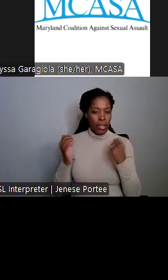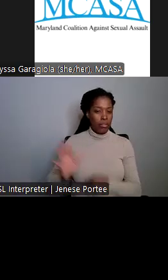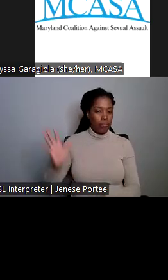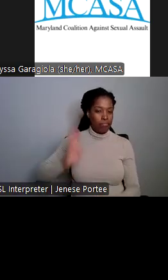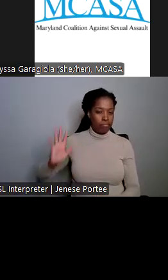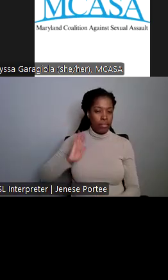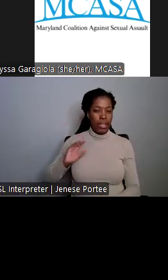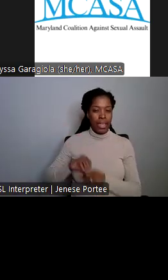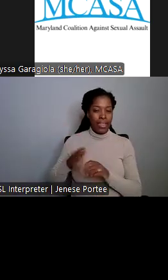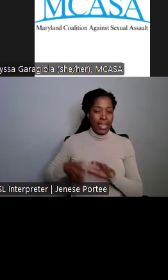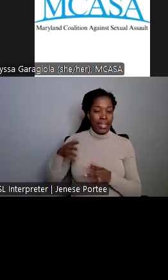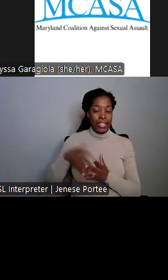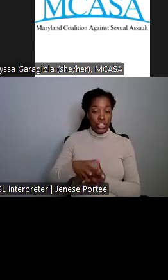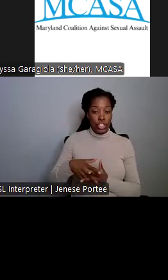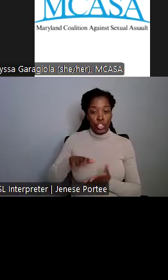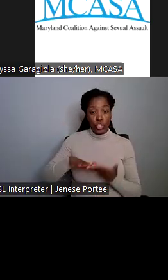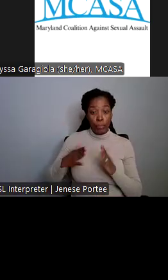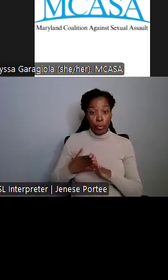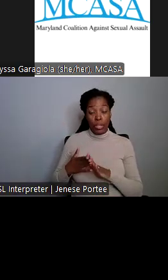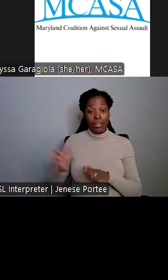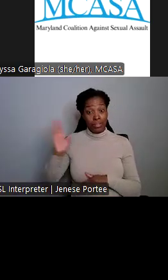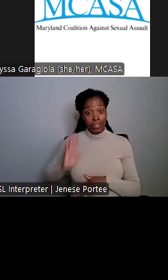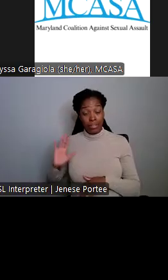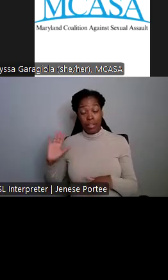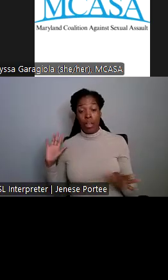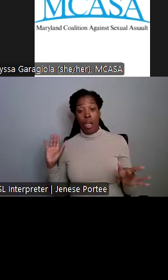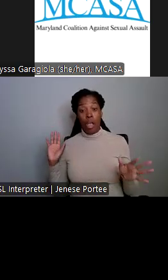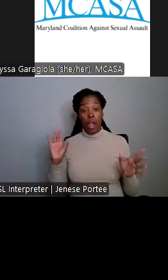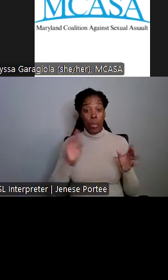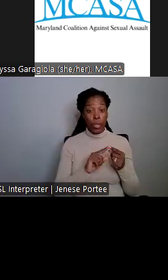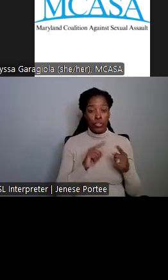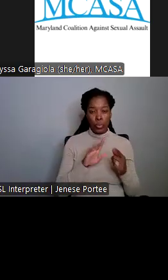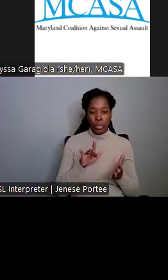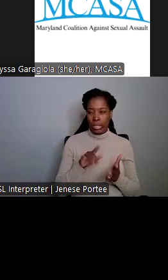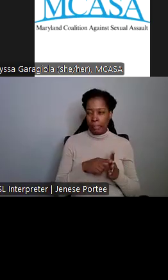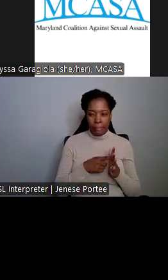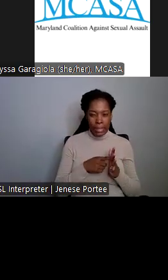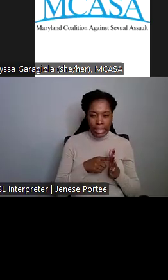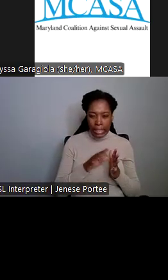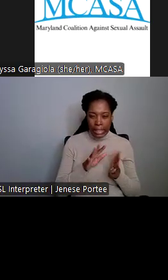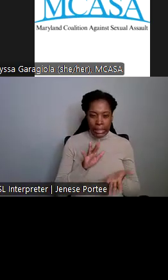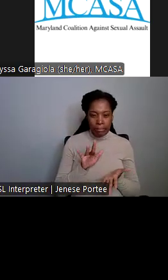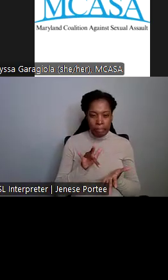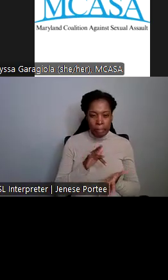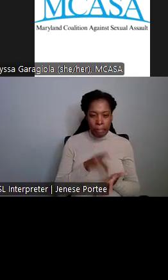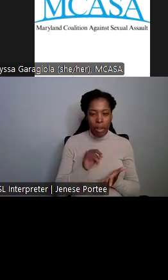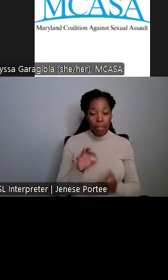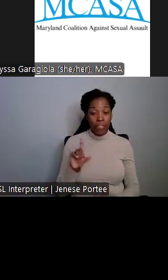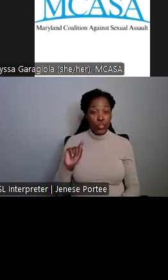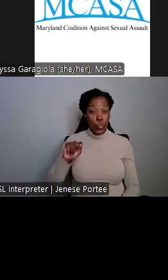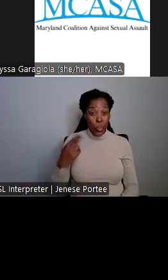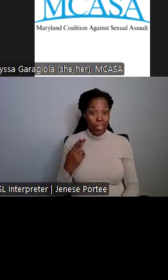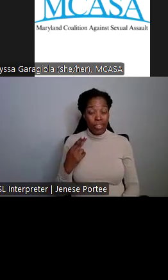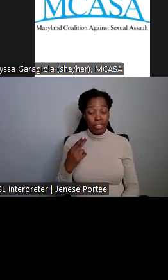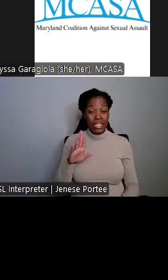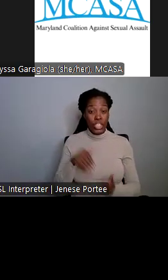indigenous community, all the way up to the beginning and middle of the 20th century.